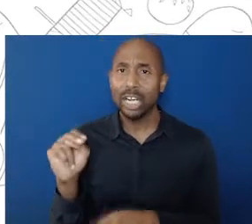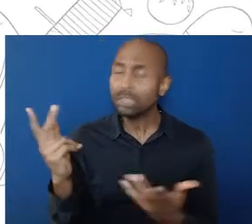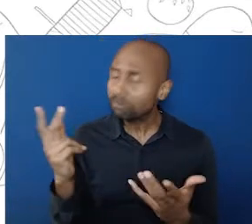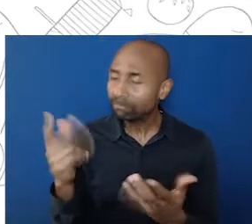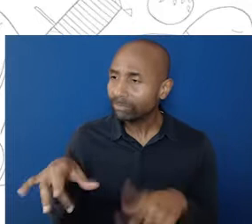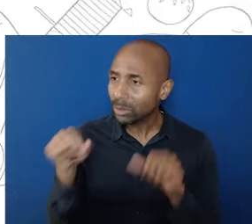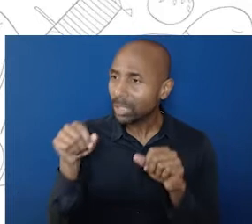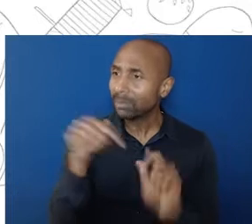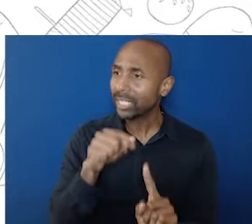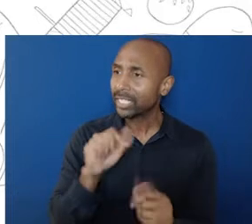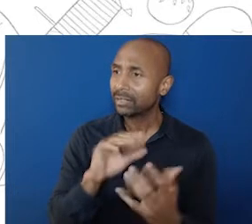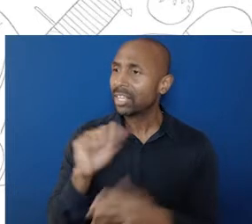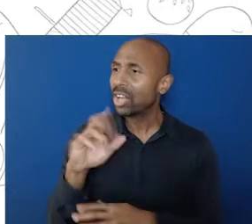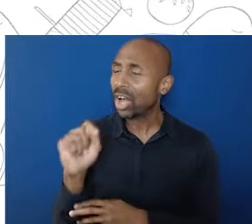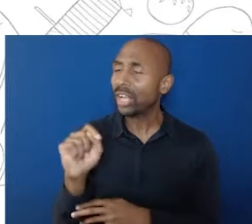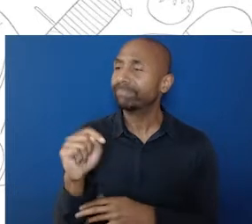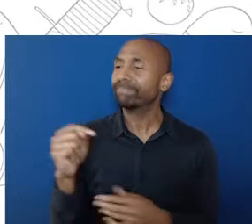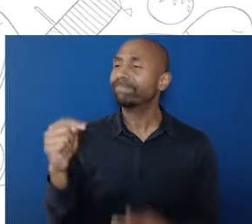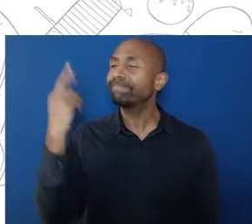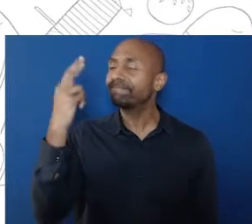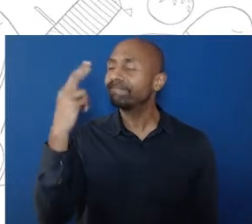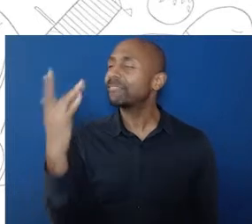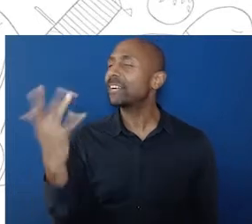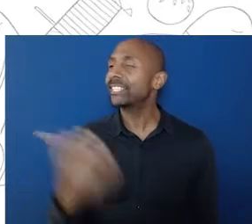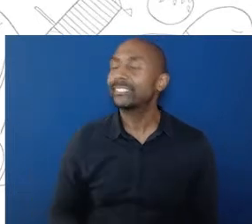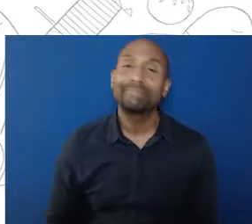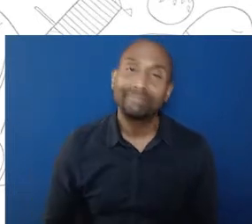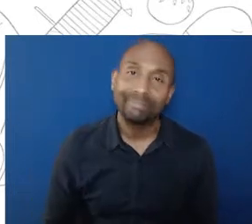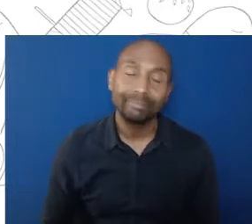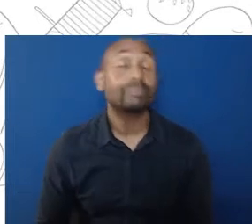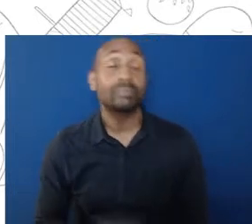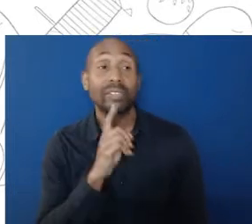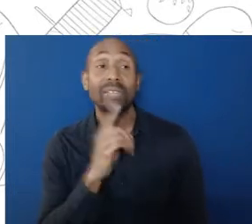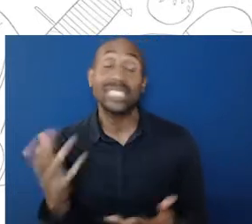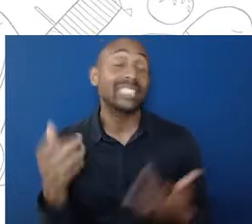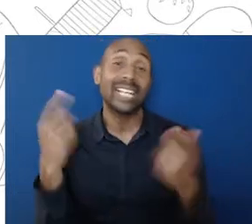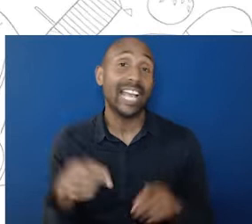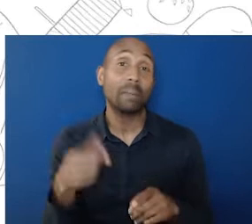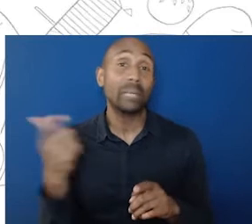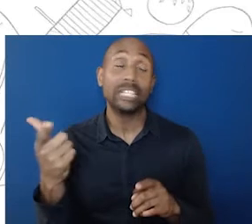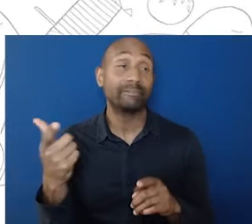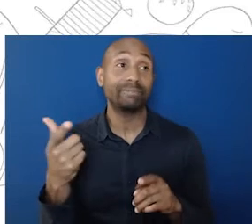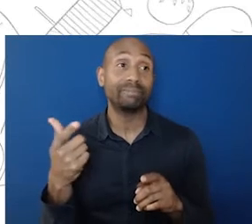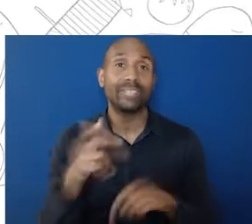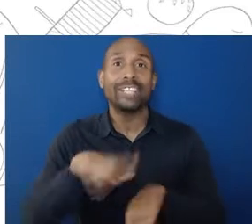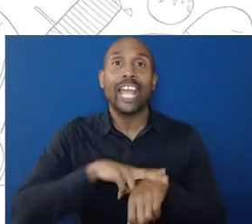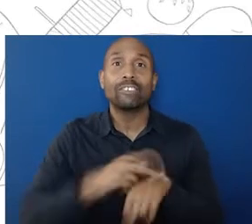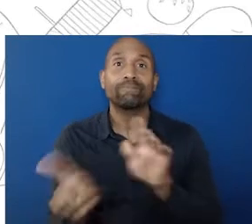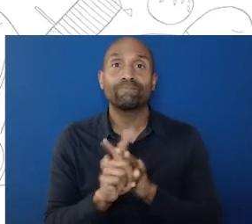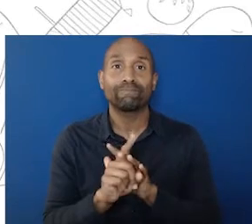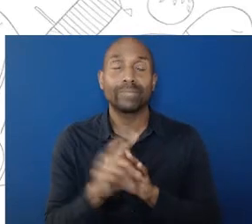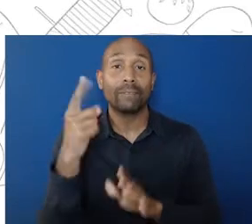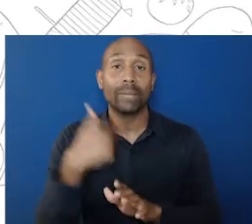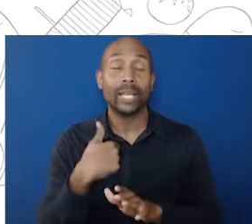form? You know, Diana, it's just this thing that that arose organically. I used to be a